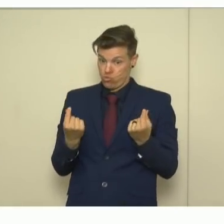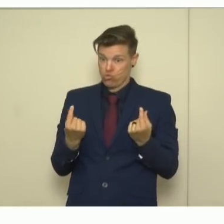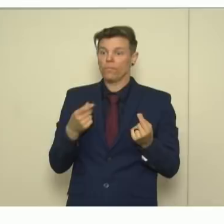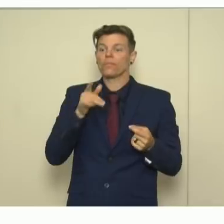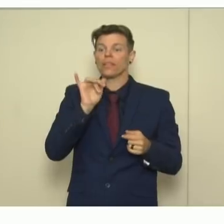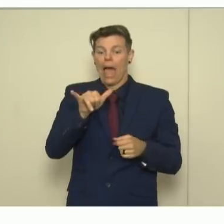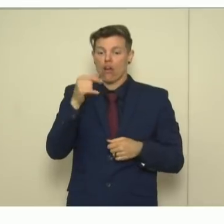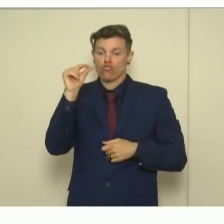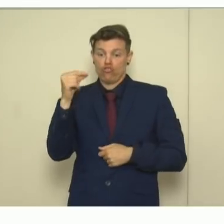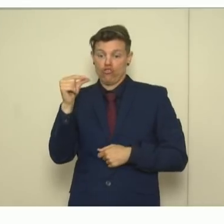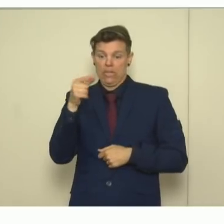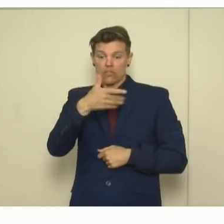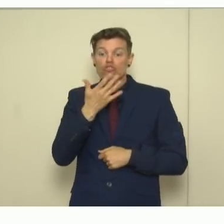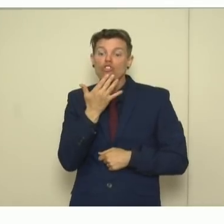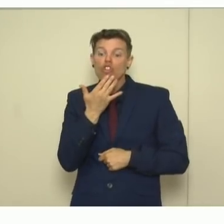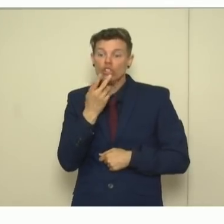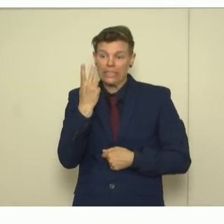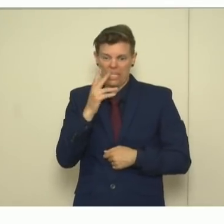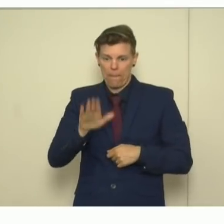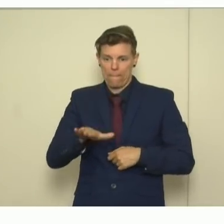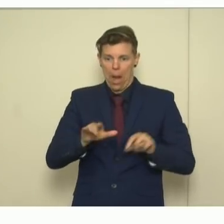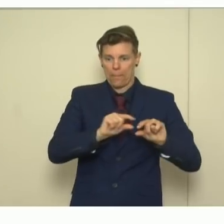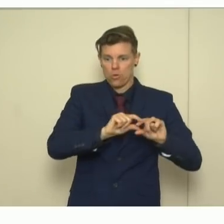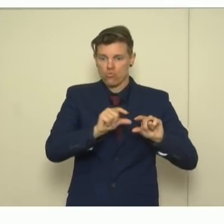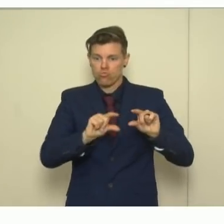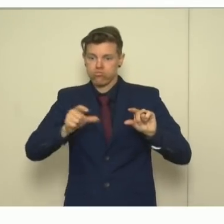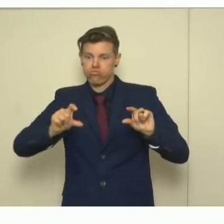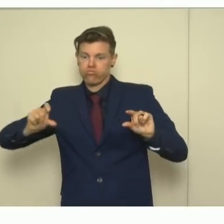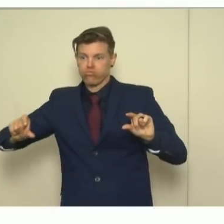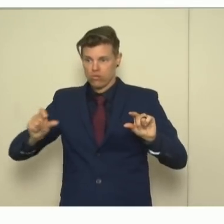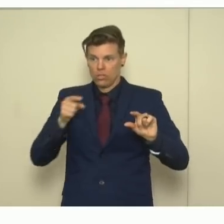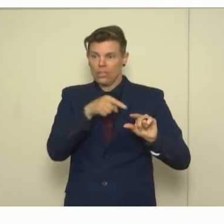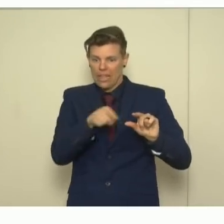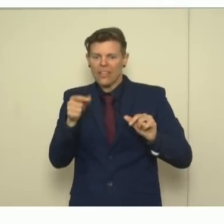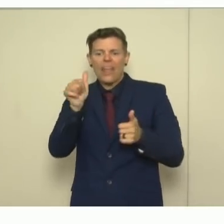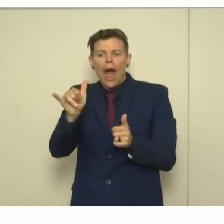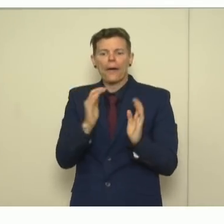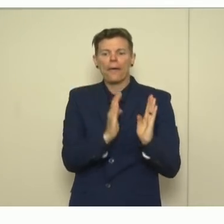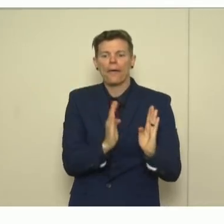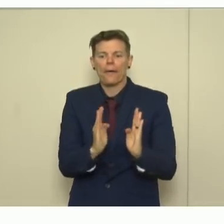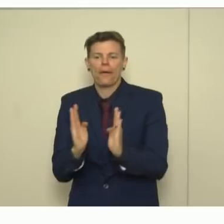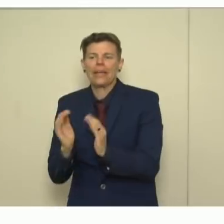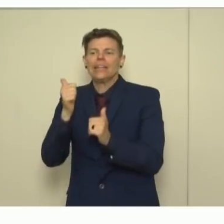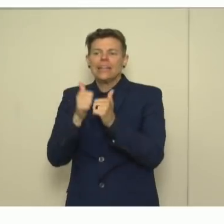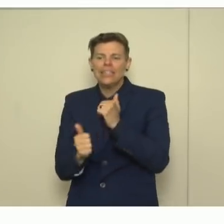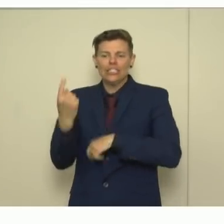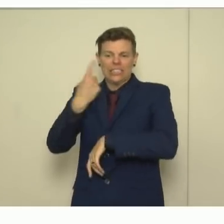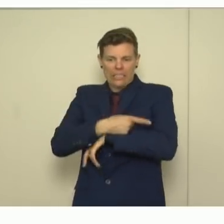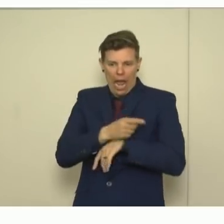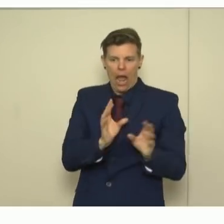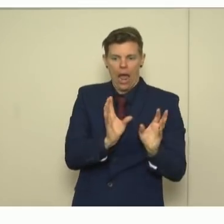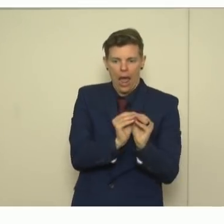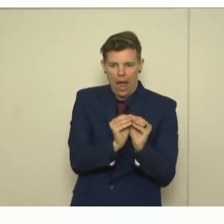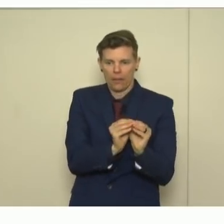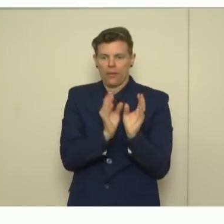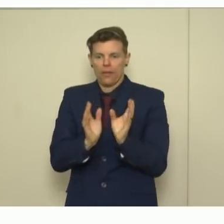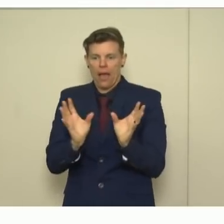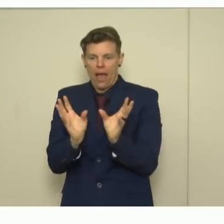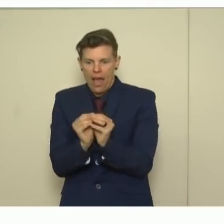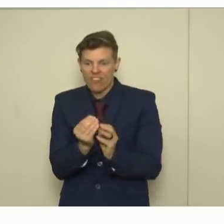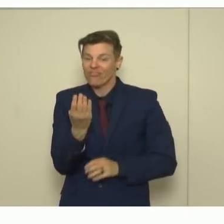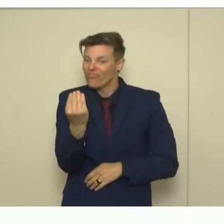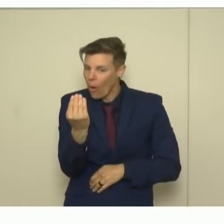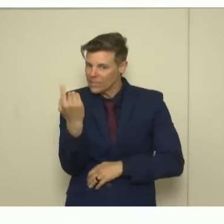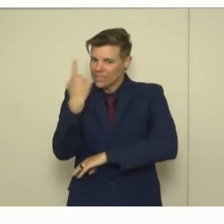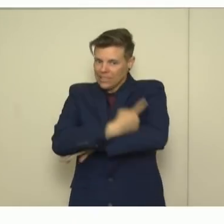area on the bottom is by day, we add up all the cases for that day and the previous 13 days. So, and